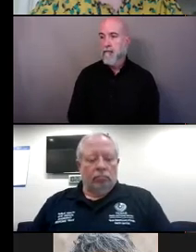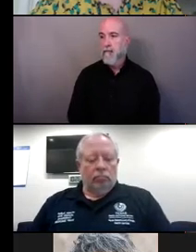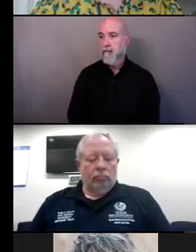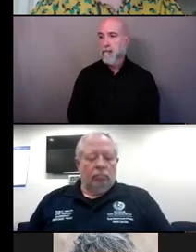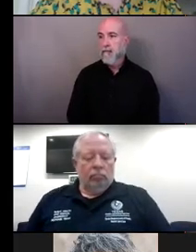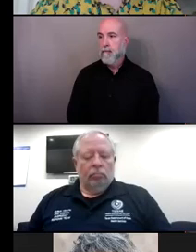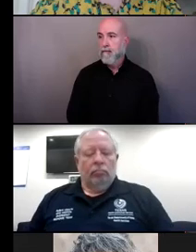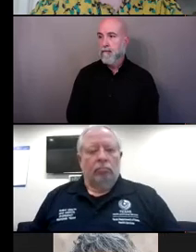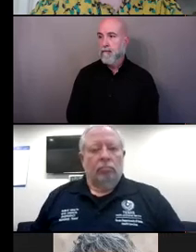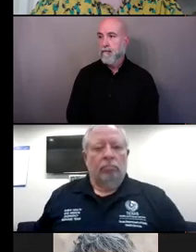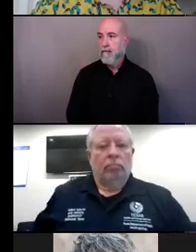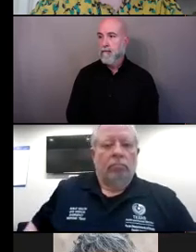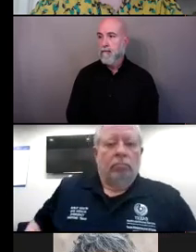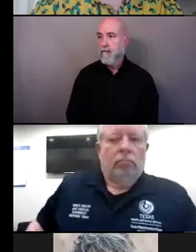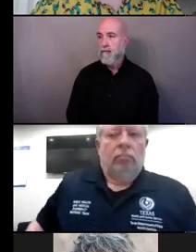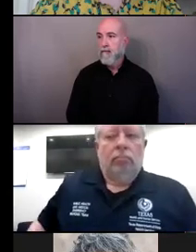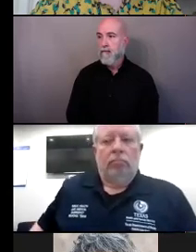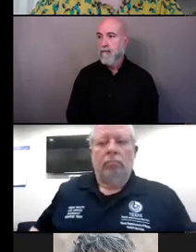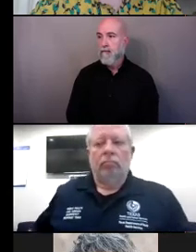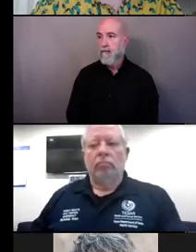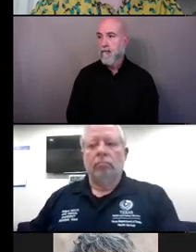you'll come to 4 different stations.